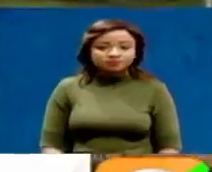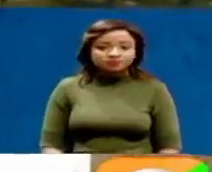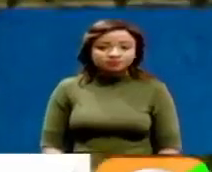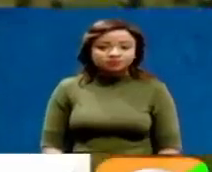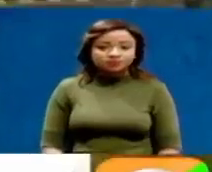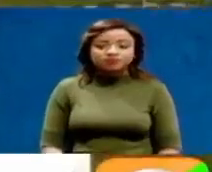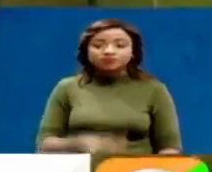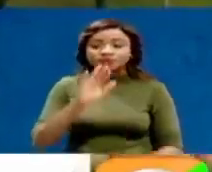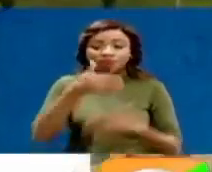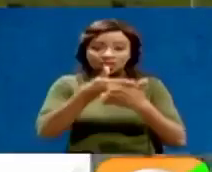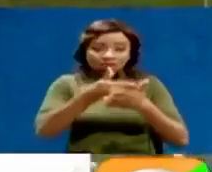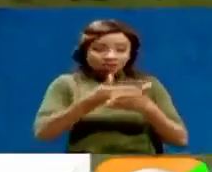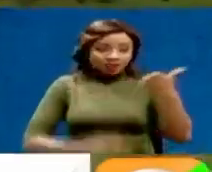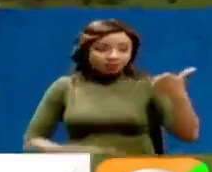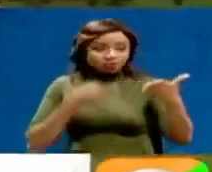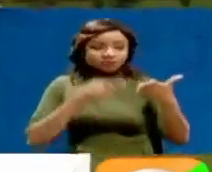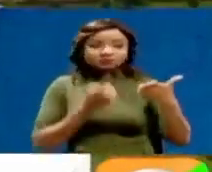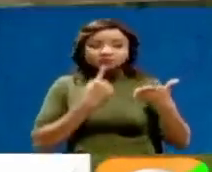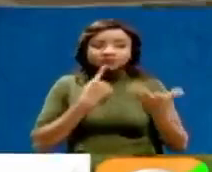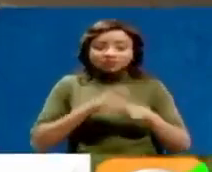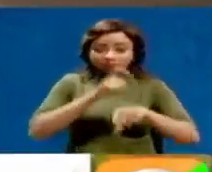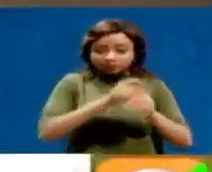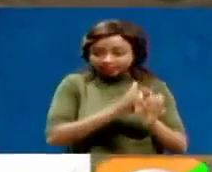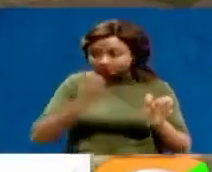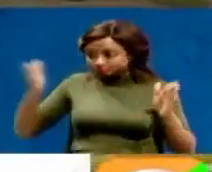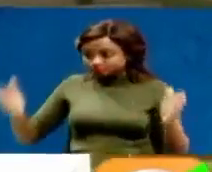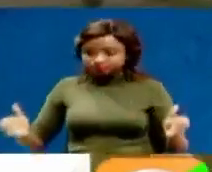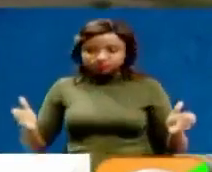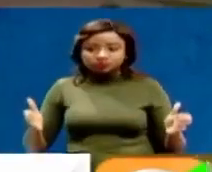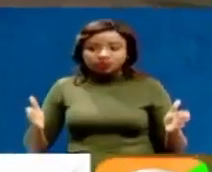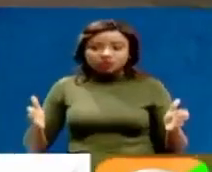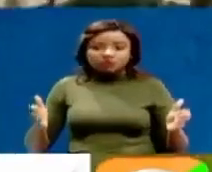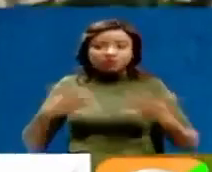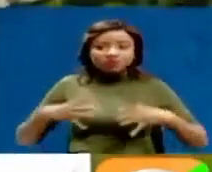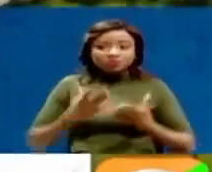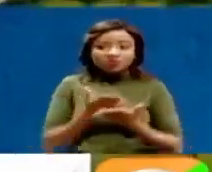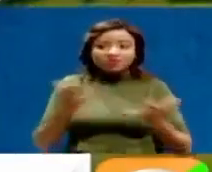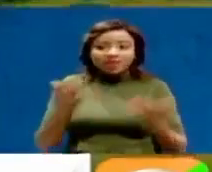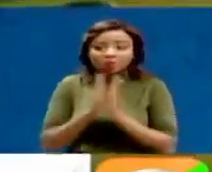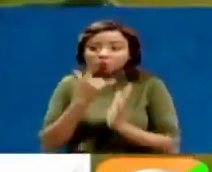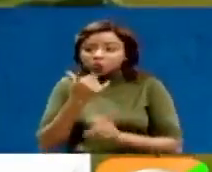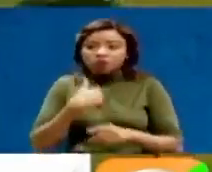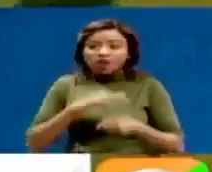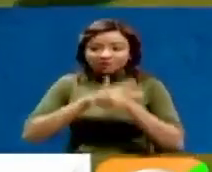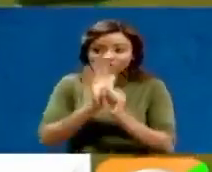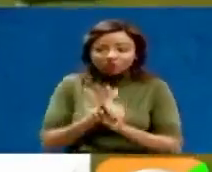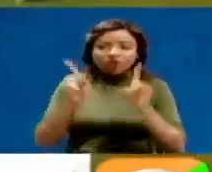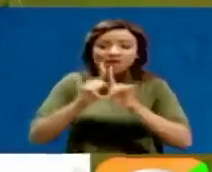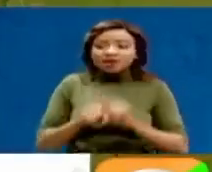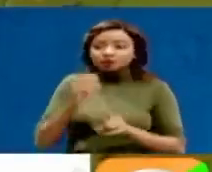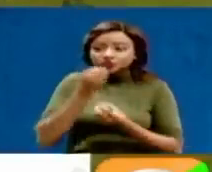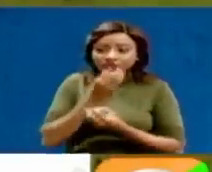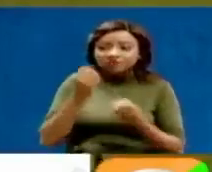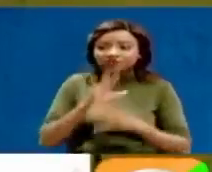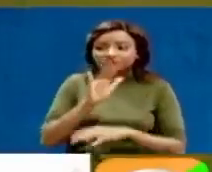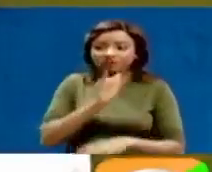The report, titled Duration of Isolation and Precautions for Adults with COVID-19 and updated on the Center for Disease